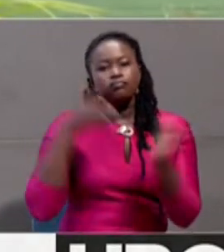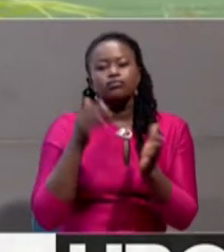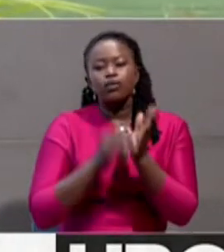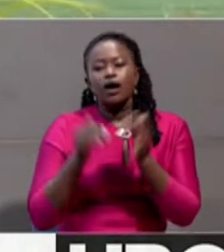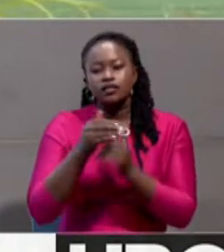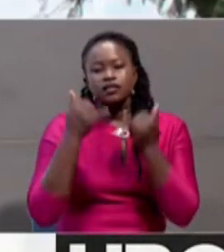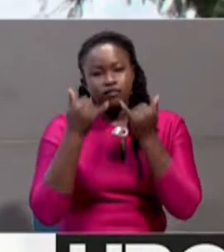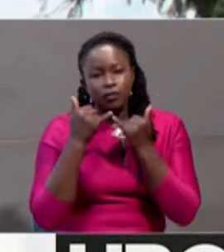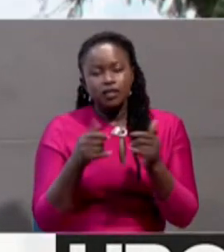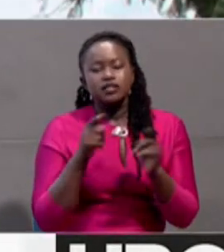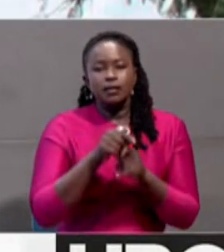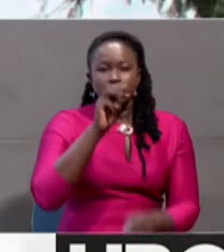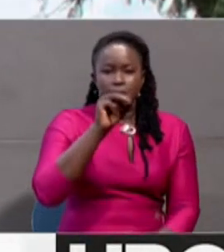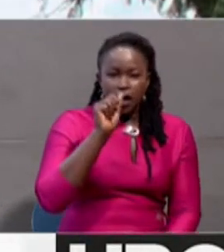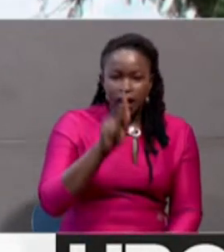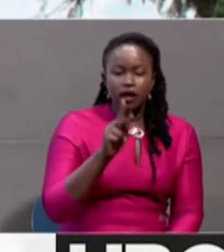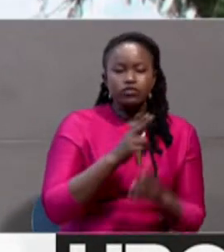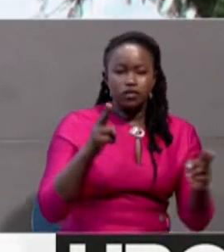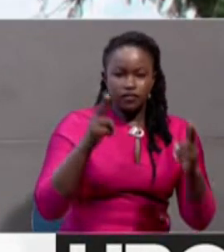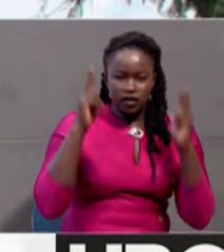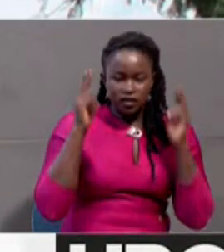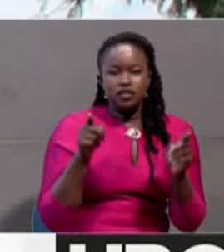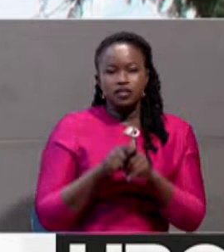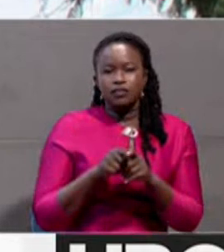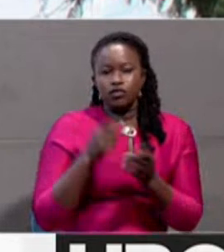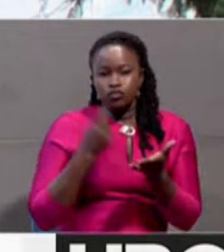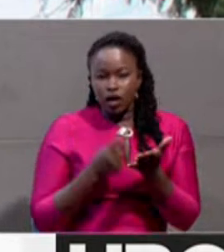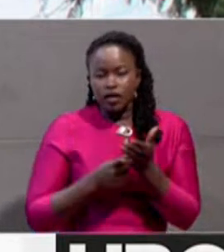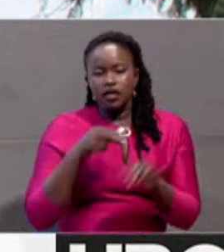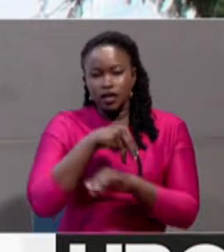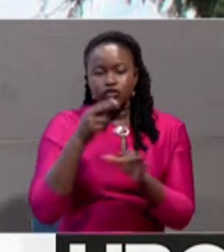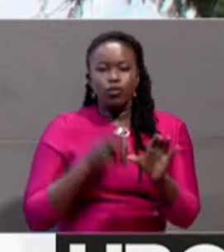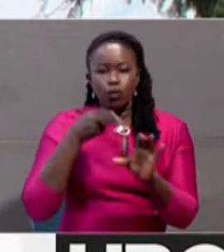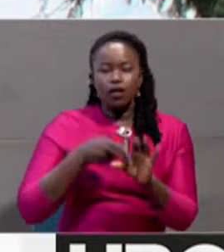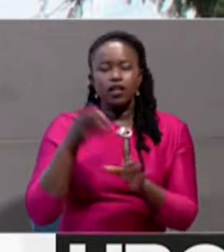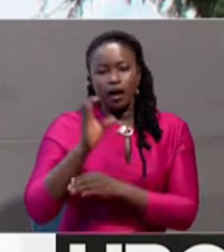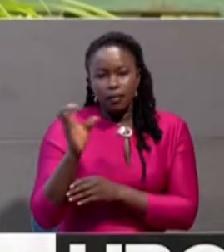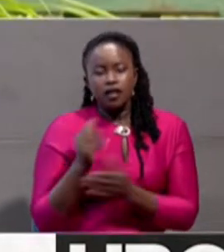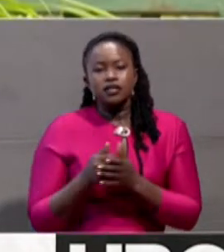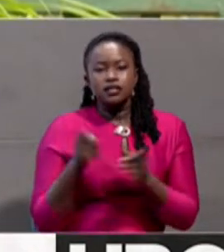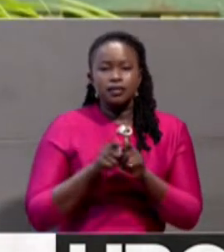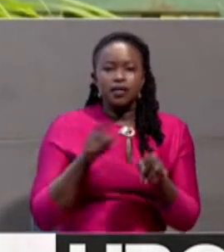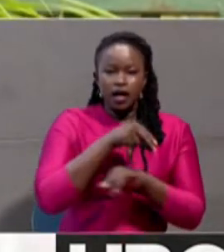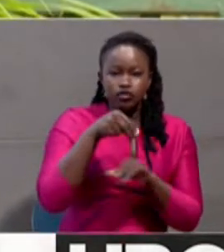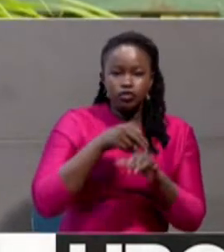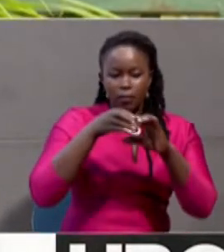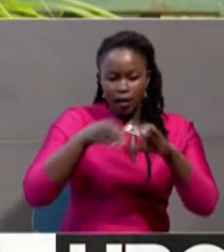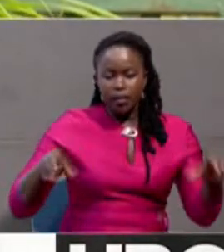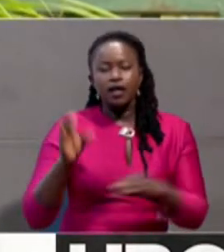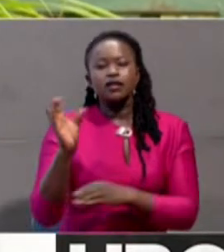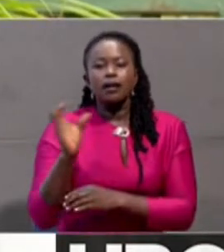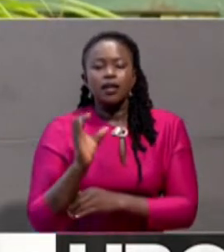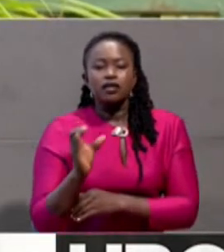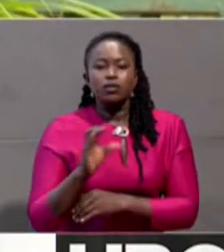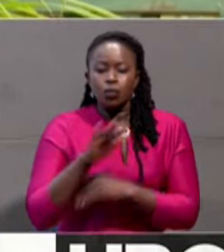is Makerere University, and the latest being Uganda National Oil Company Limited and National Pipeline Company Limited.